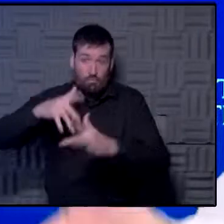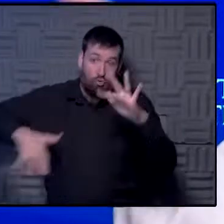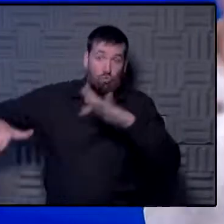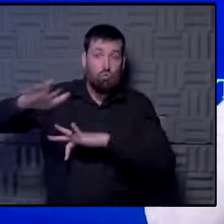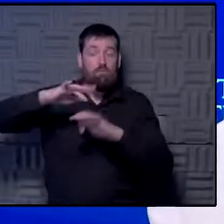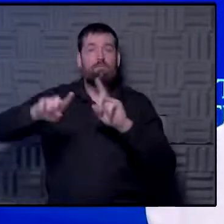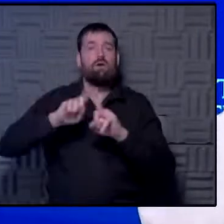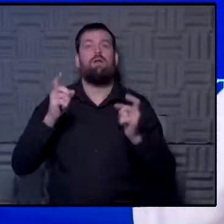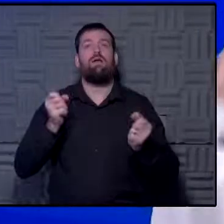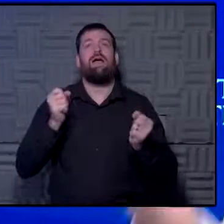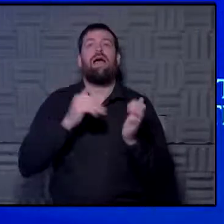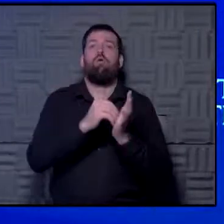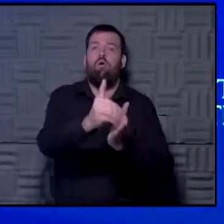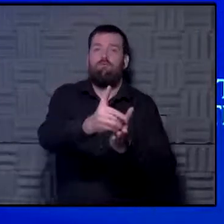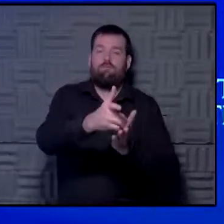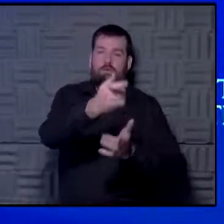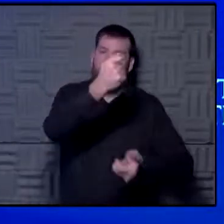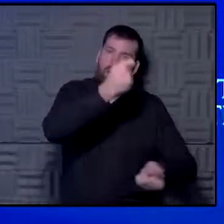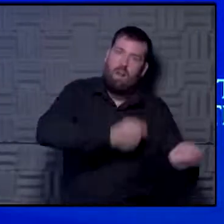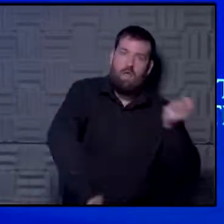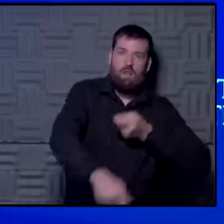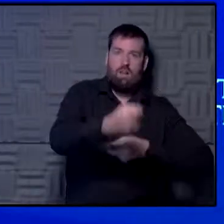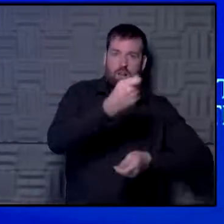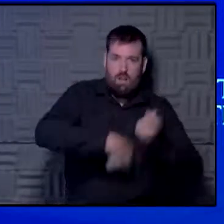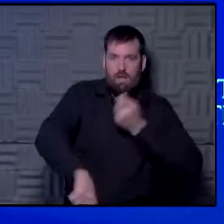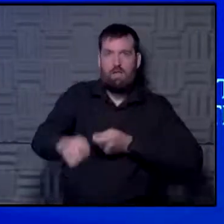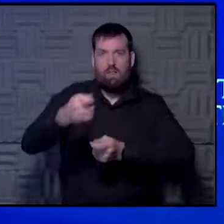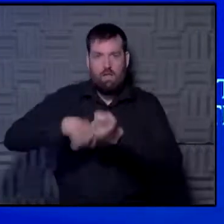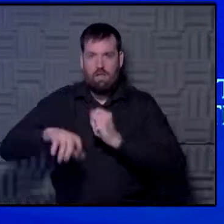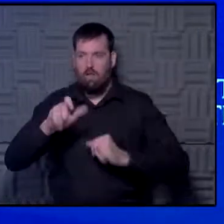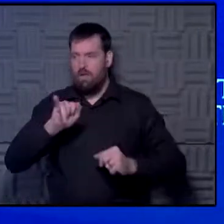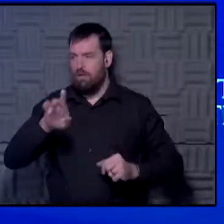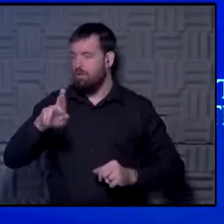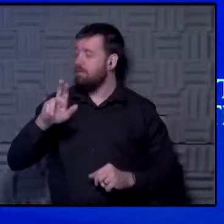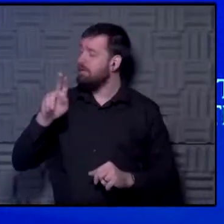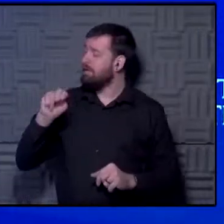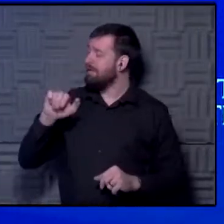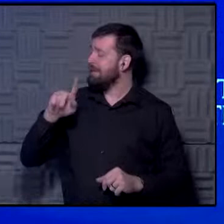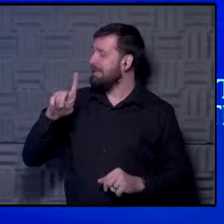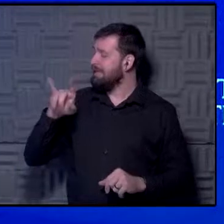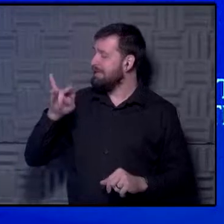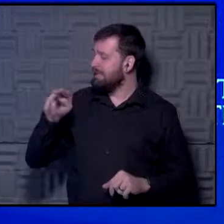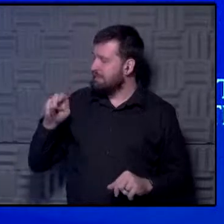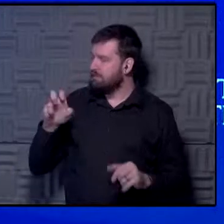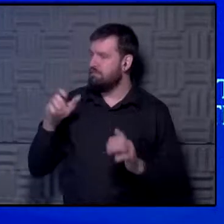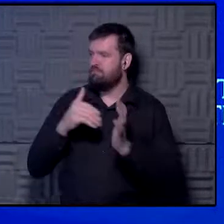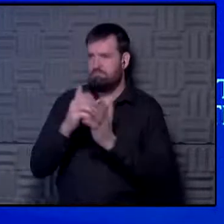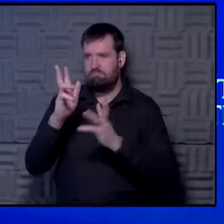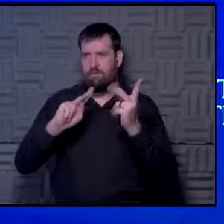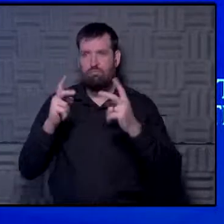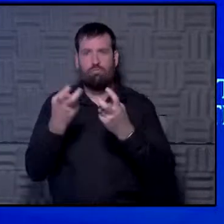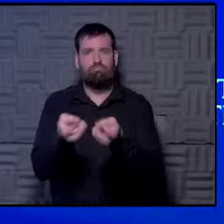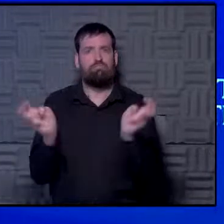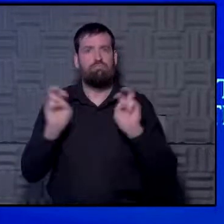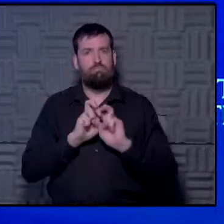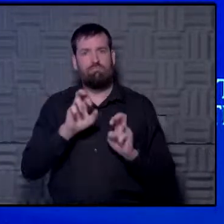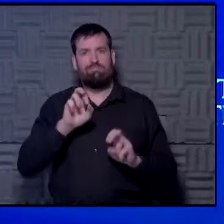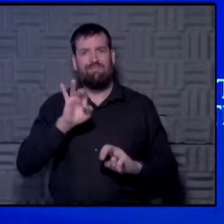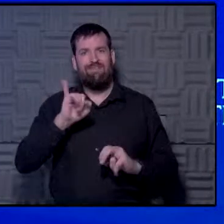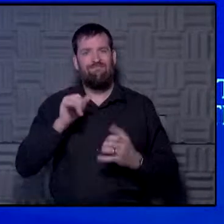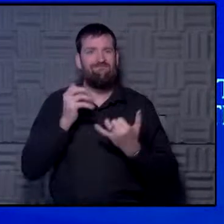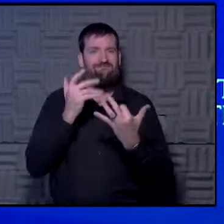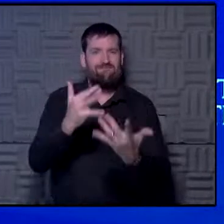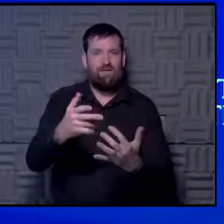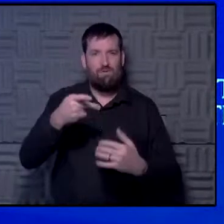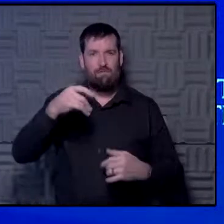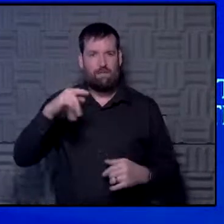how often you empty that air and bring fresh air inside. So Nadine says a lot of people like to sit outside around a fire pit this time of the